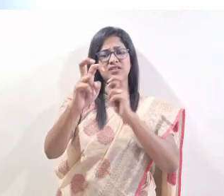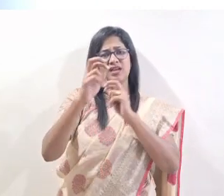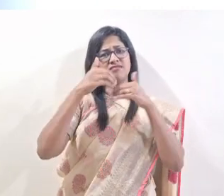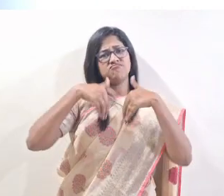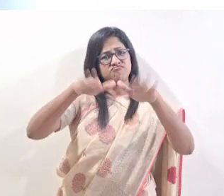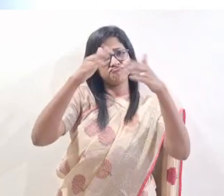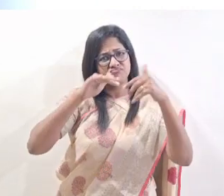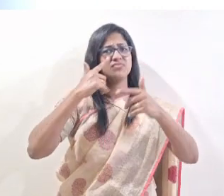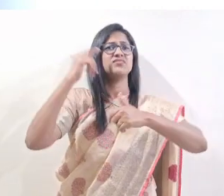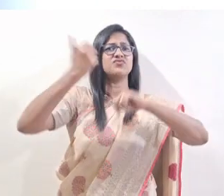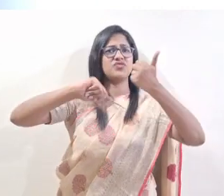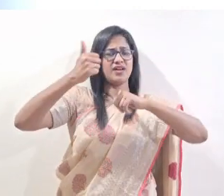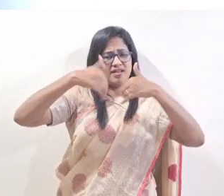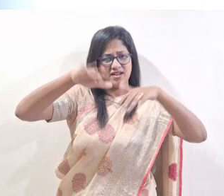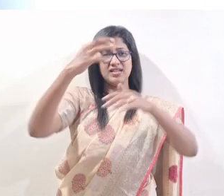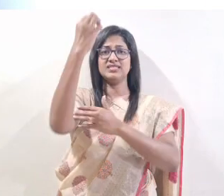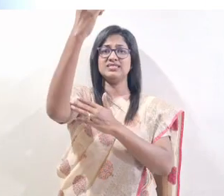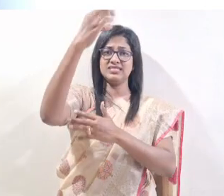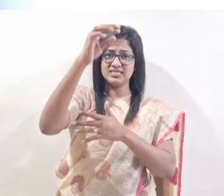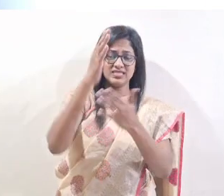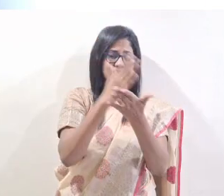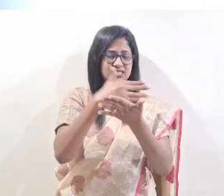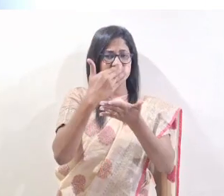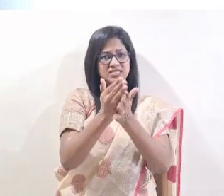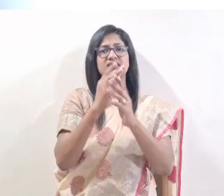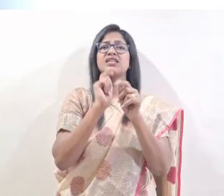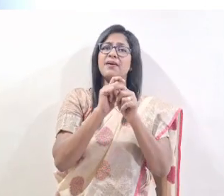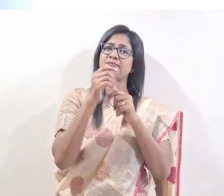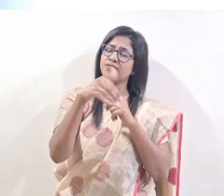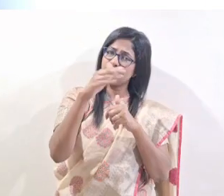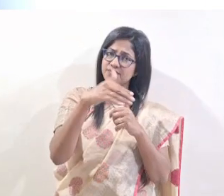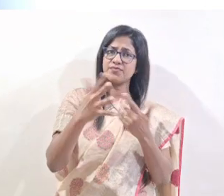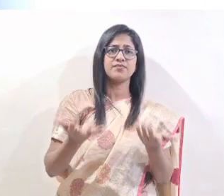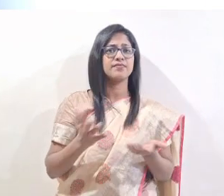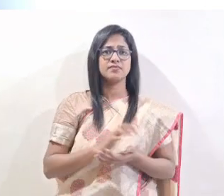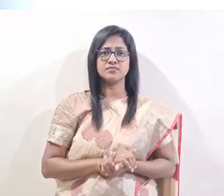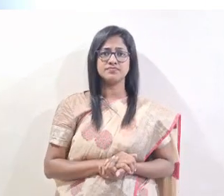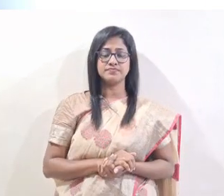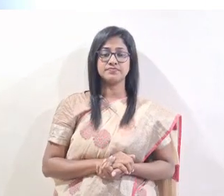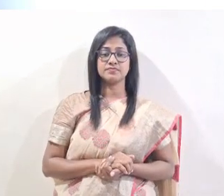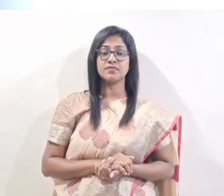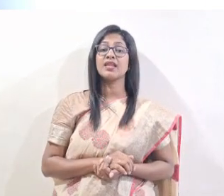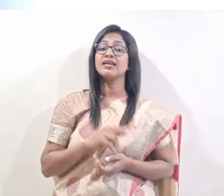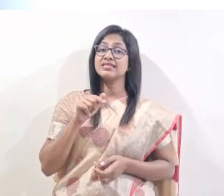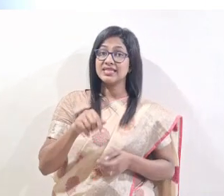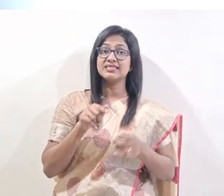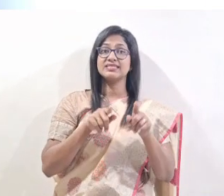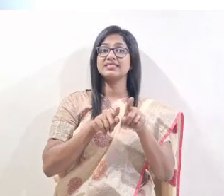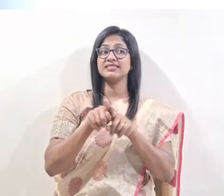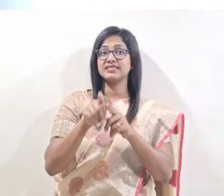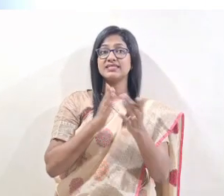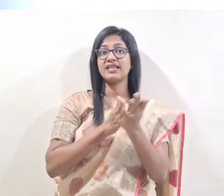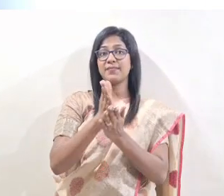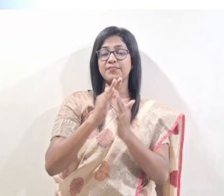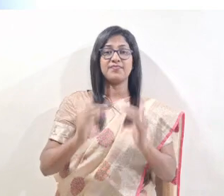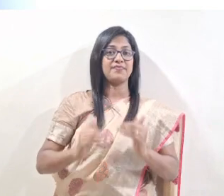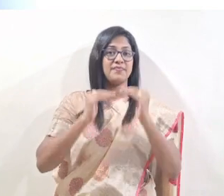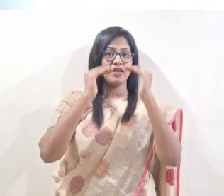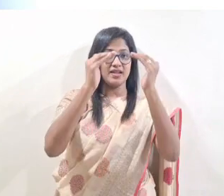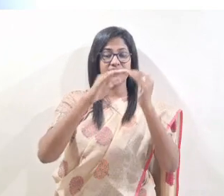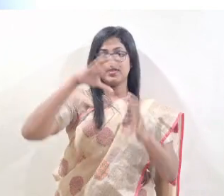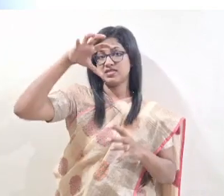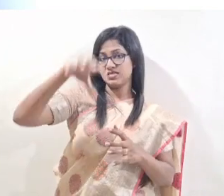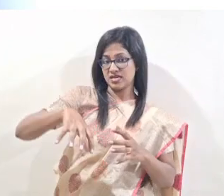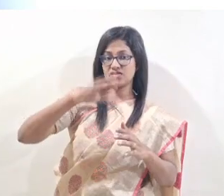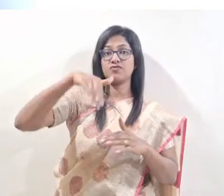running your trains, you're doing your trials, you're doing your signaling interfaces, doing all that. So this is one of the type of elevated stations